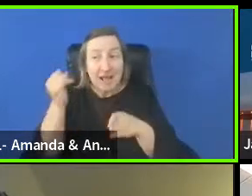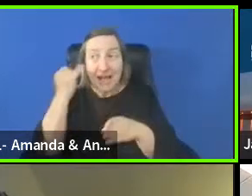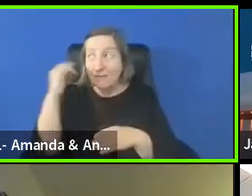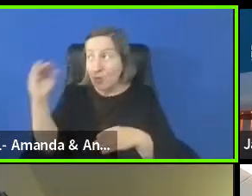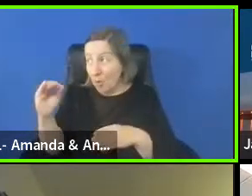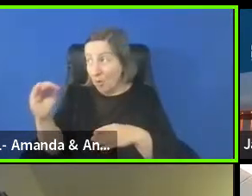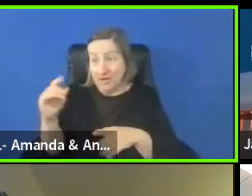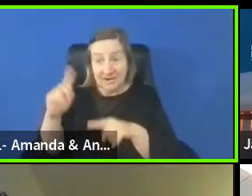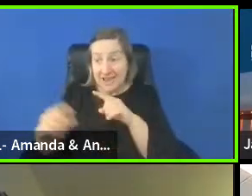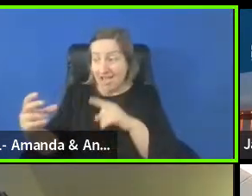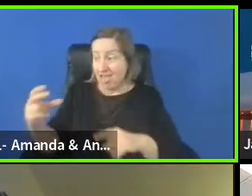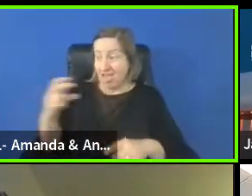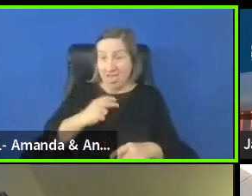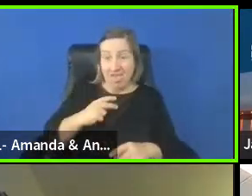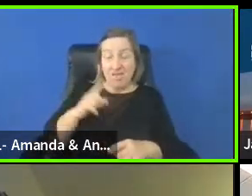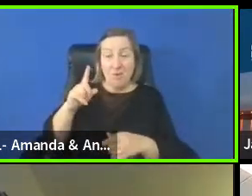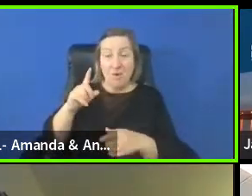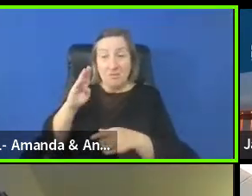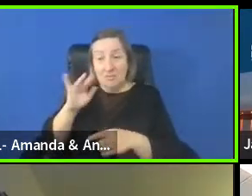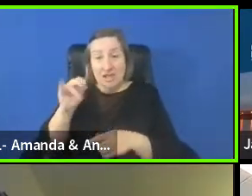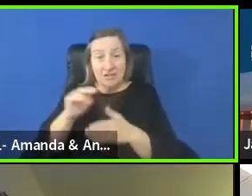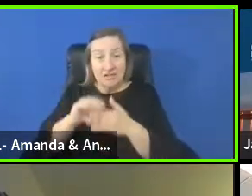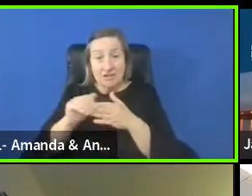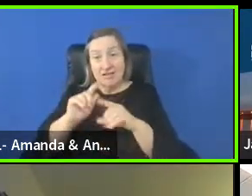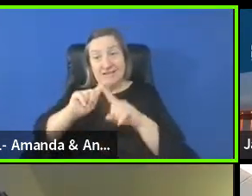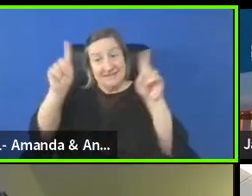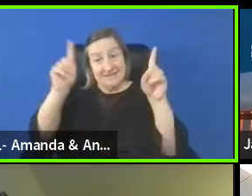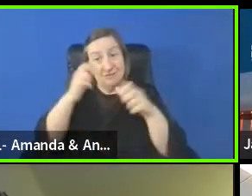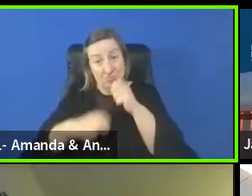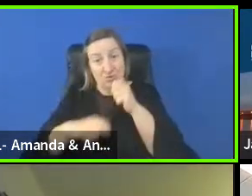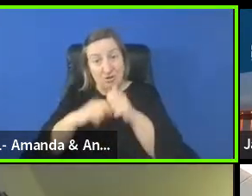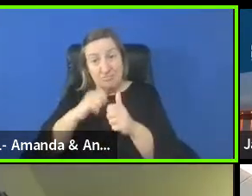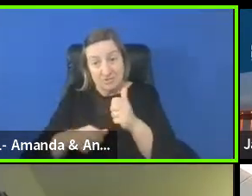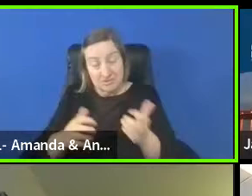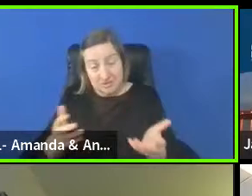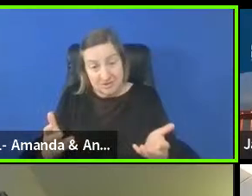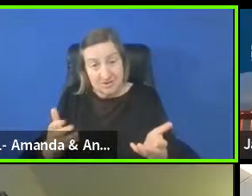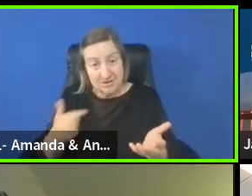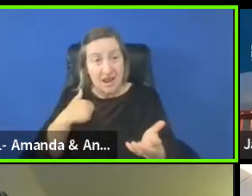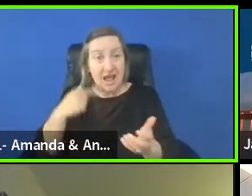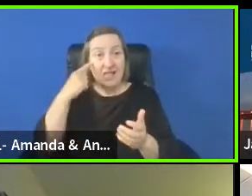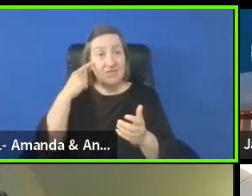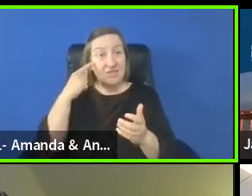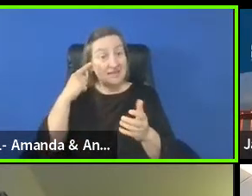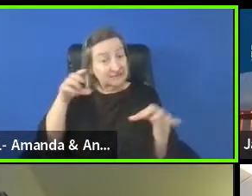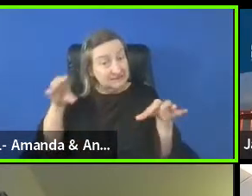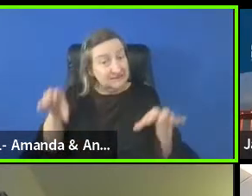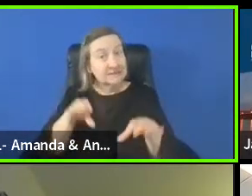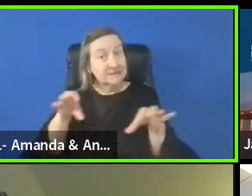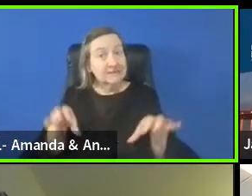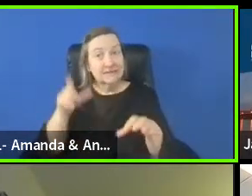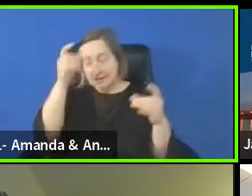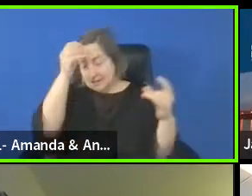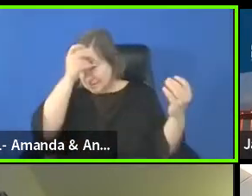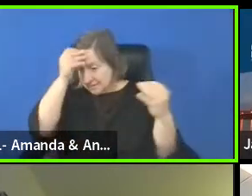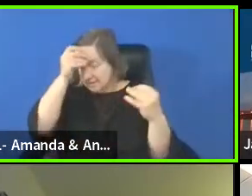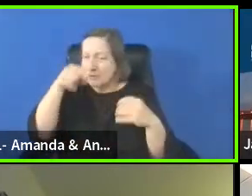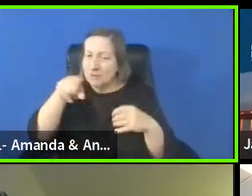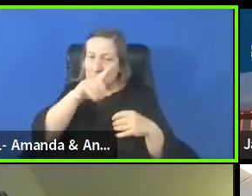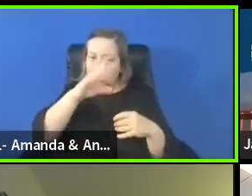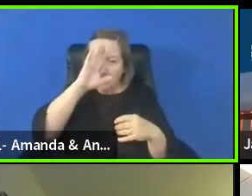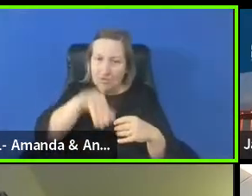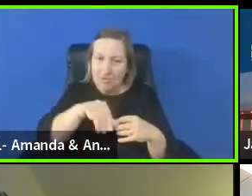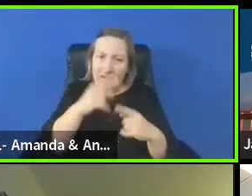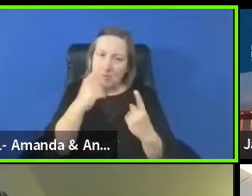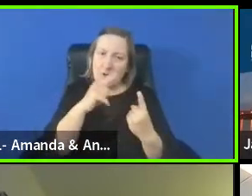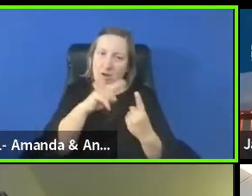up with its $1 billion, we've got a different problem. So I think proactively we should be thinking, I mean, you guys know that that's one